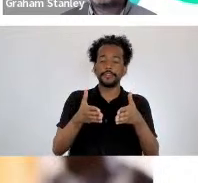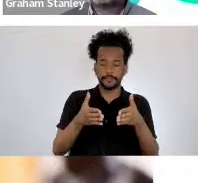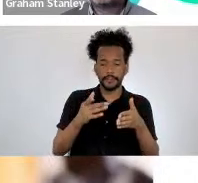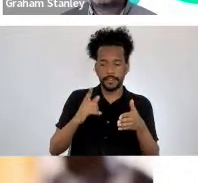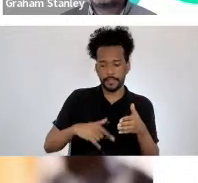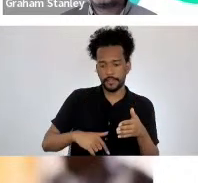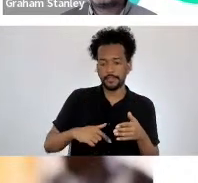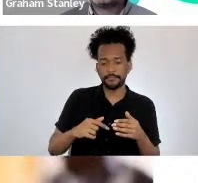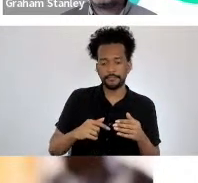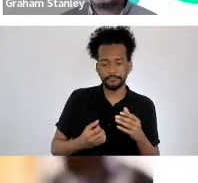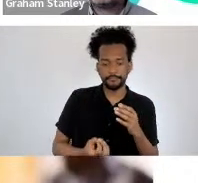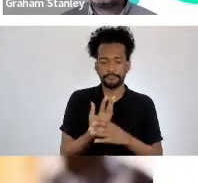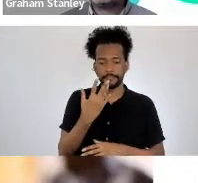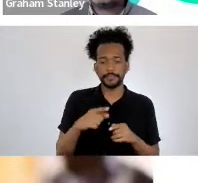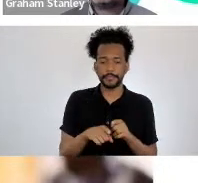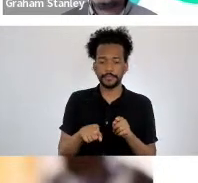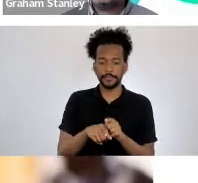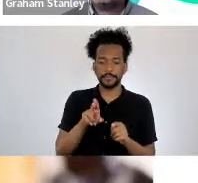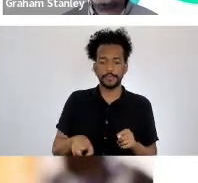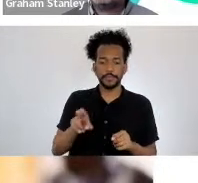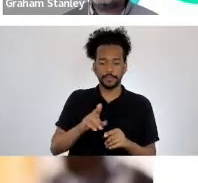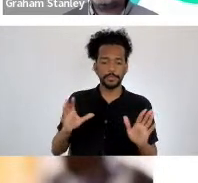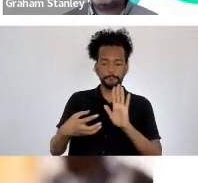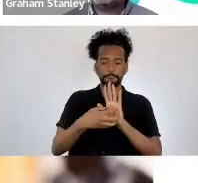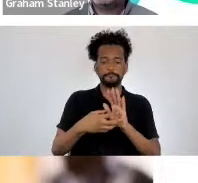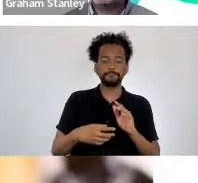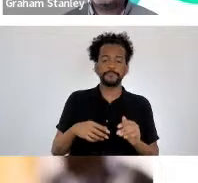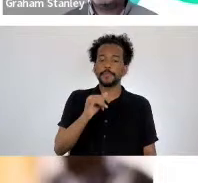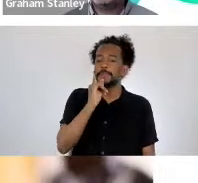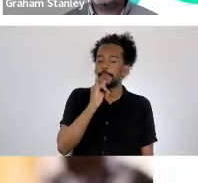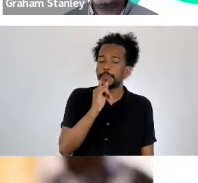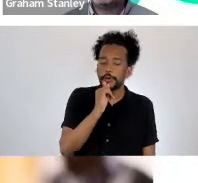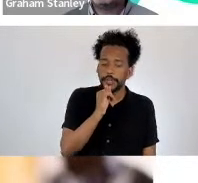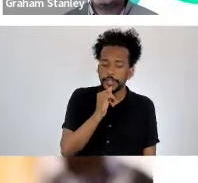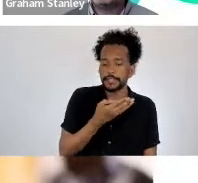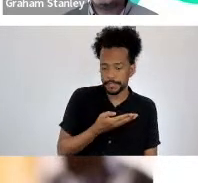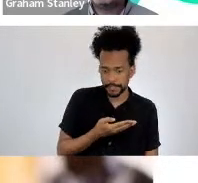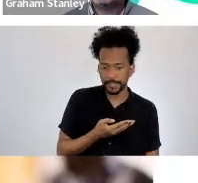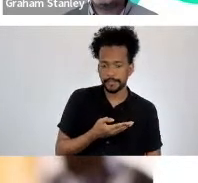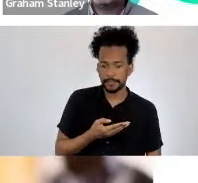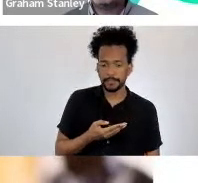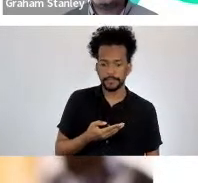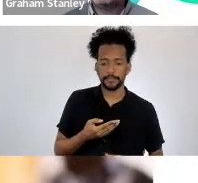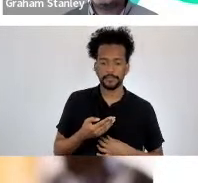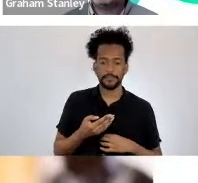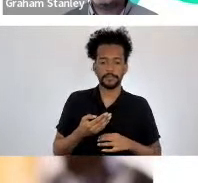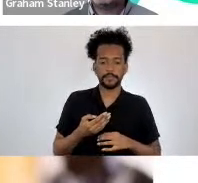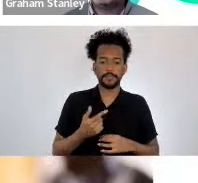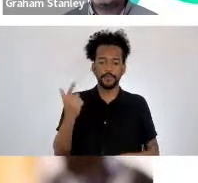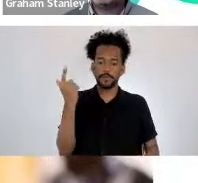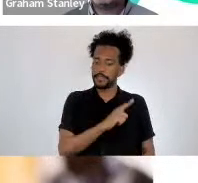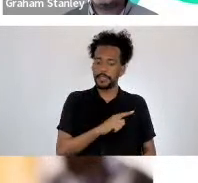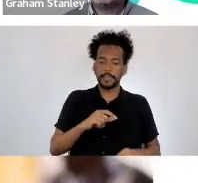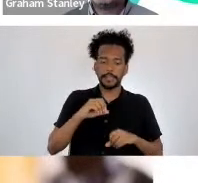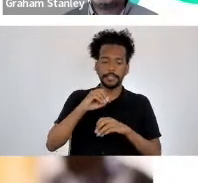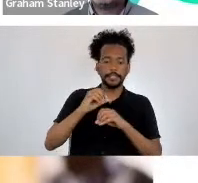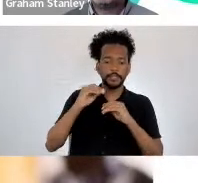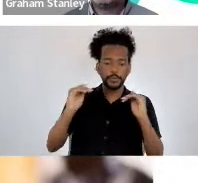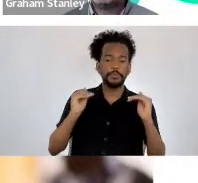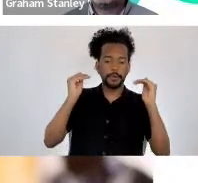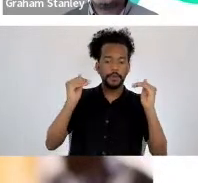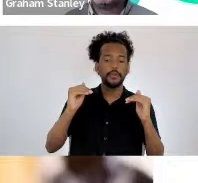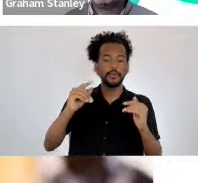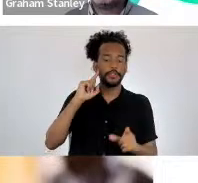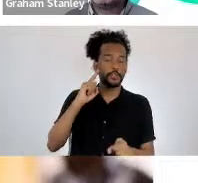checkers. So for instance, a study by Dizon and Gayed in higher education found that learners using the AI-powered tool Grammarly